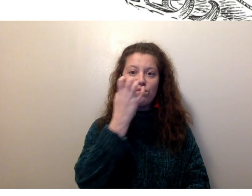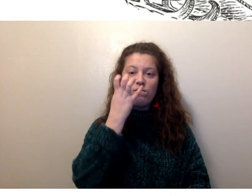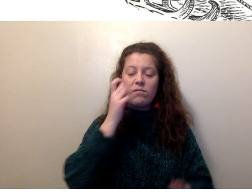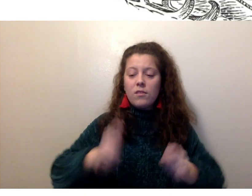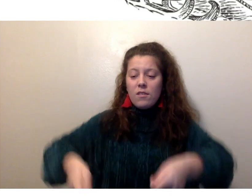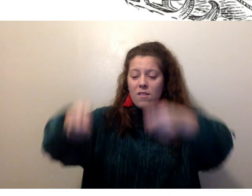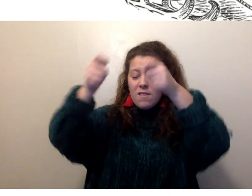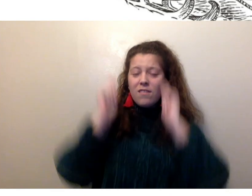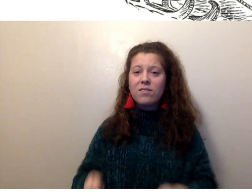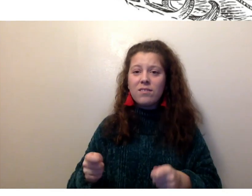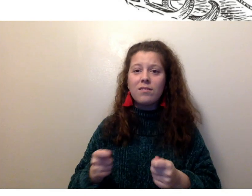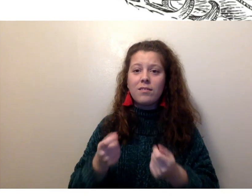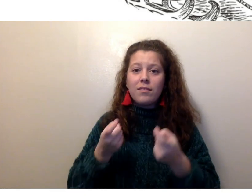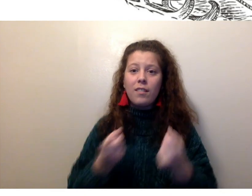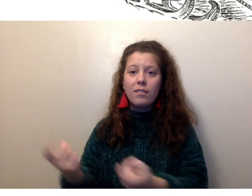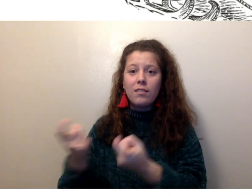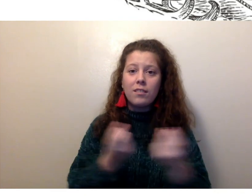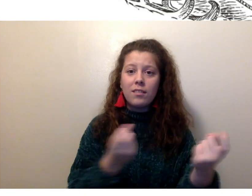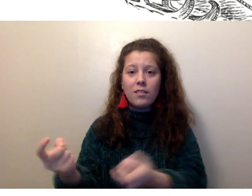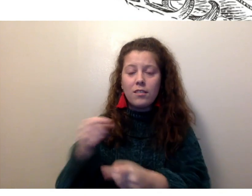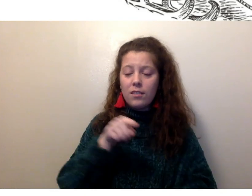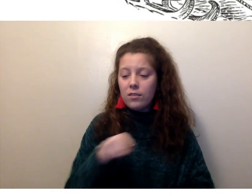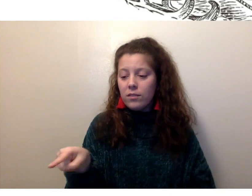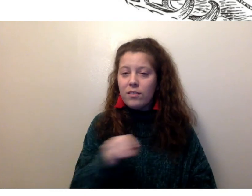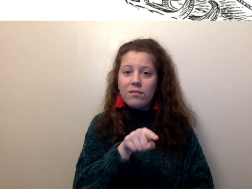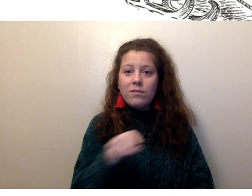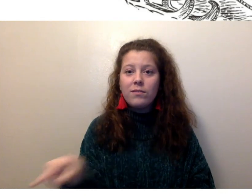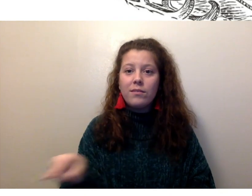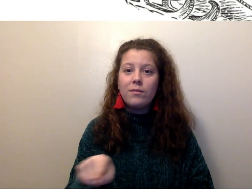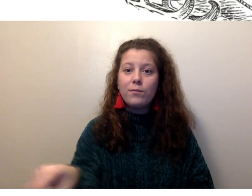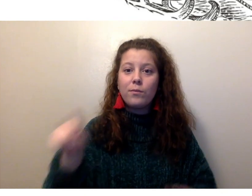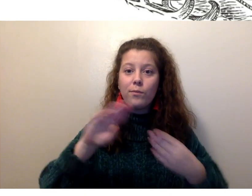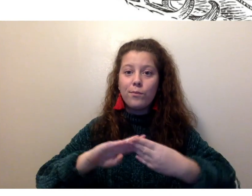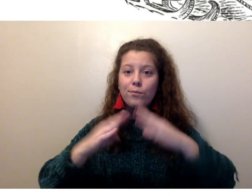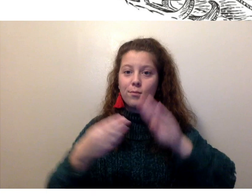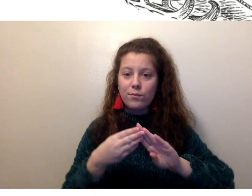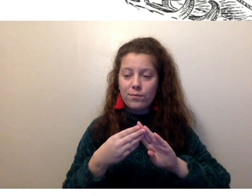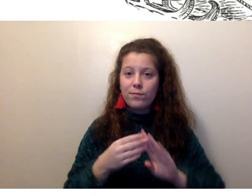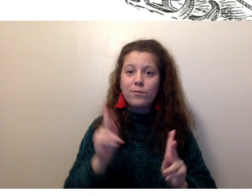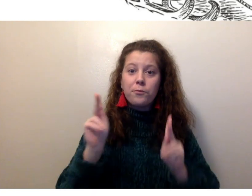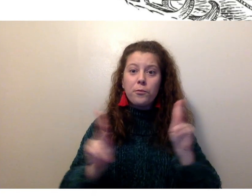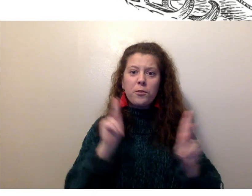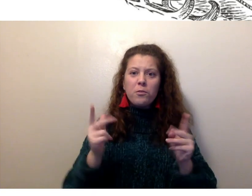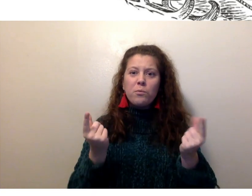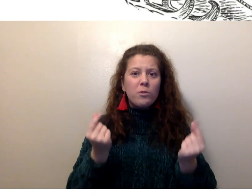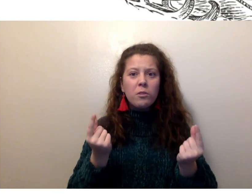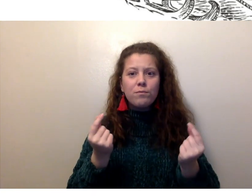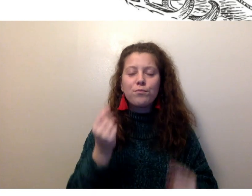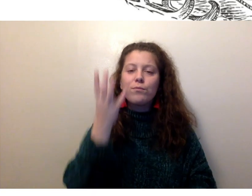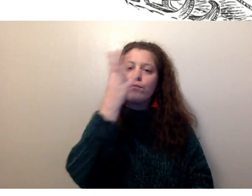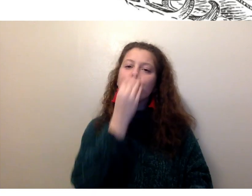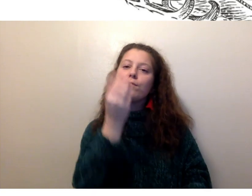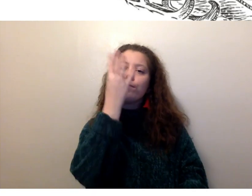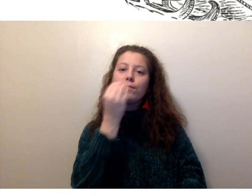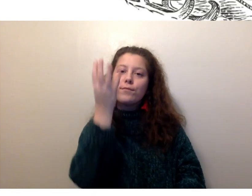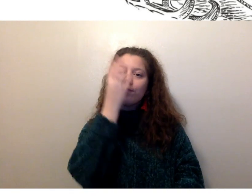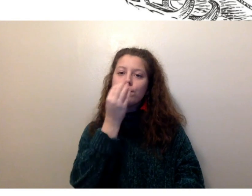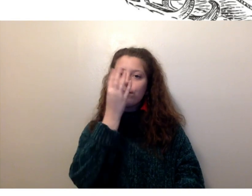Then the Grinch said, Giddy up! And the sleigh started down towards the homes where the Whos lay a snooze in their